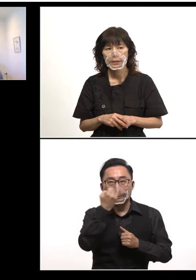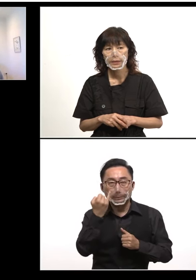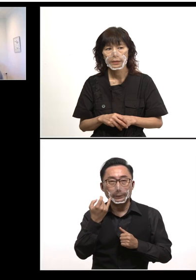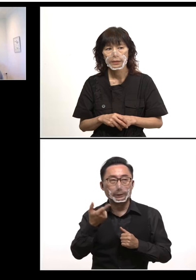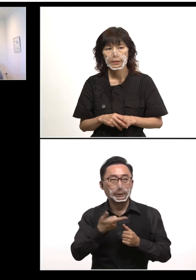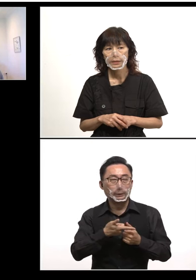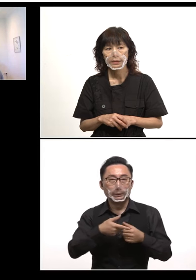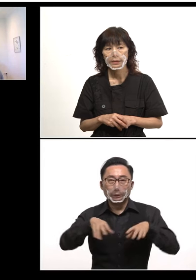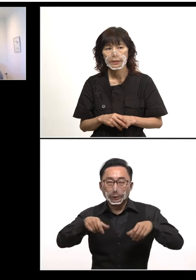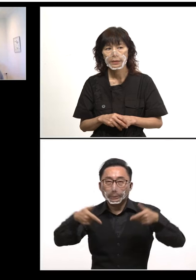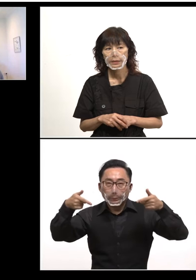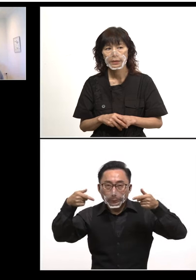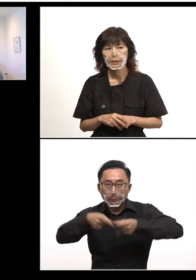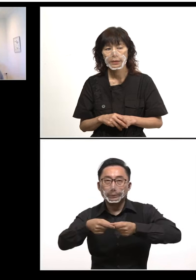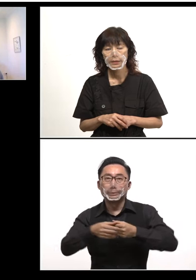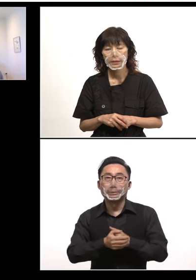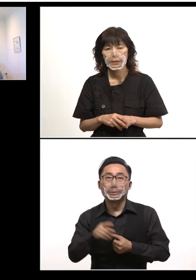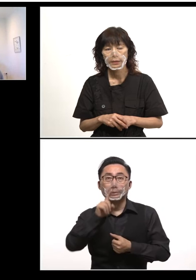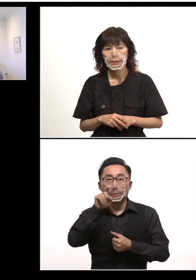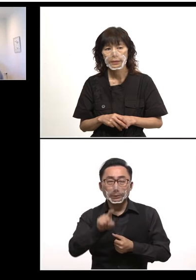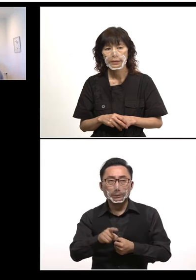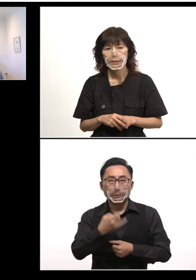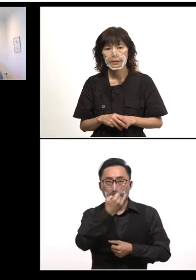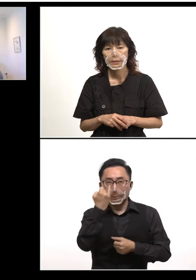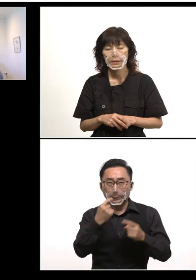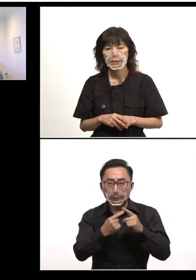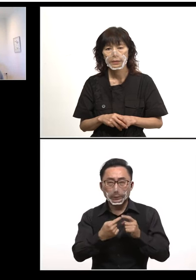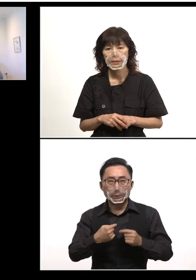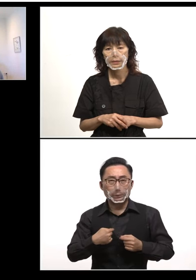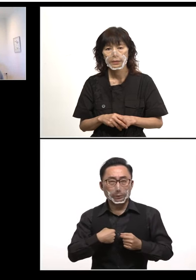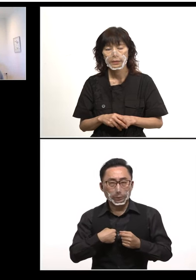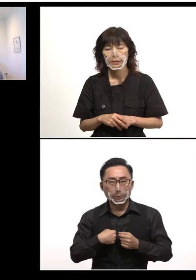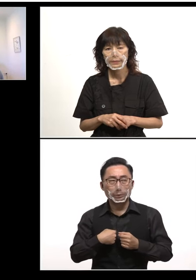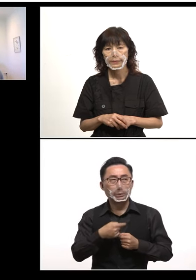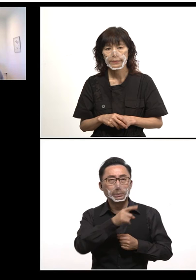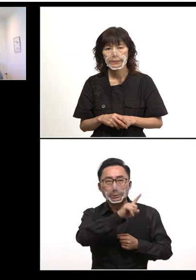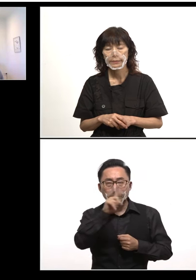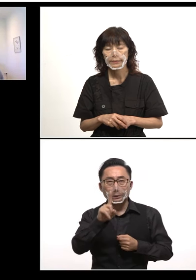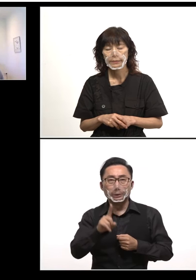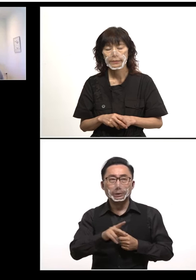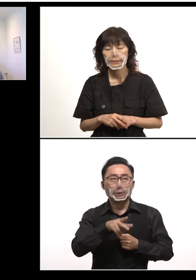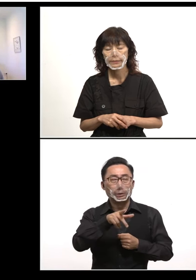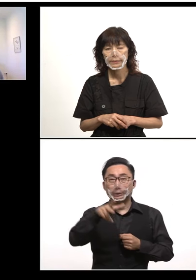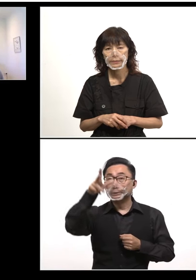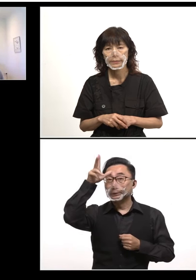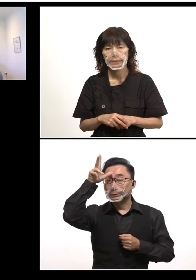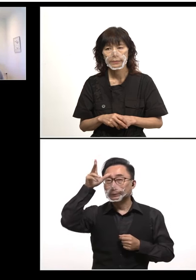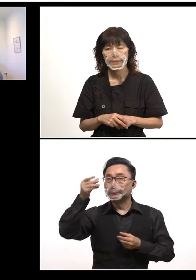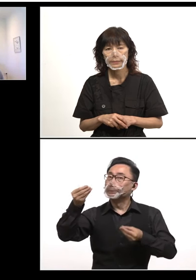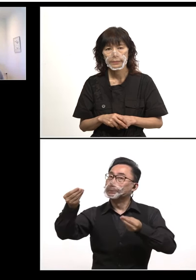realized, the government allowed them to realize that they had a lot more opportunities in